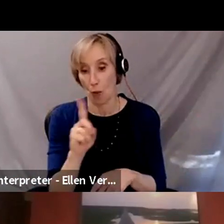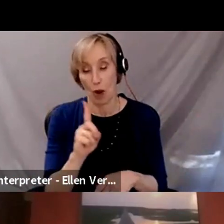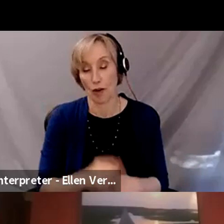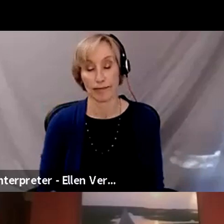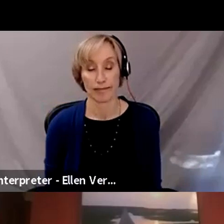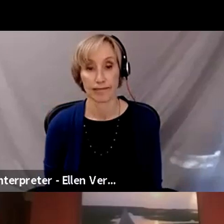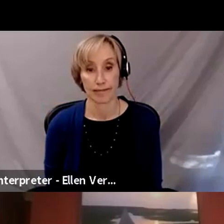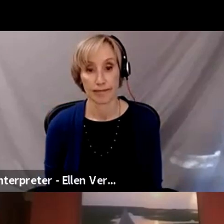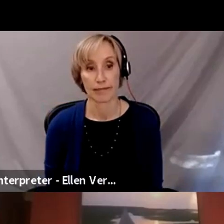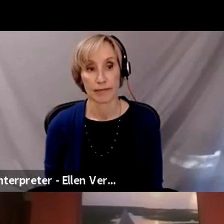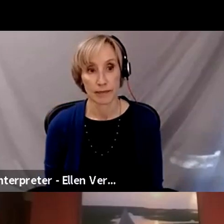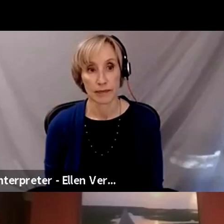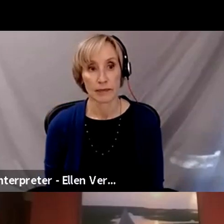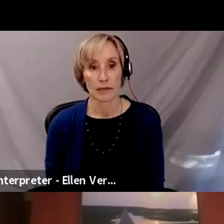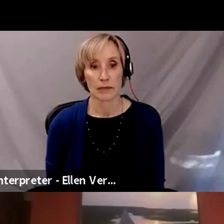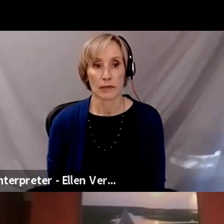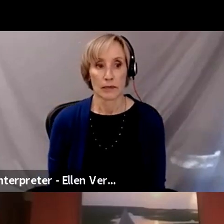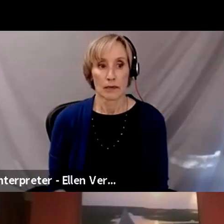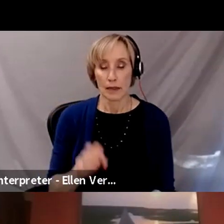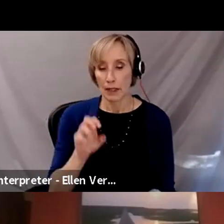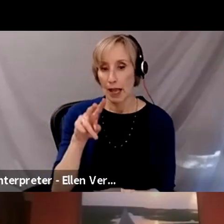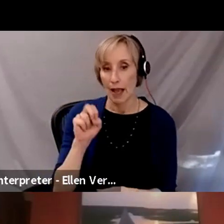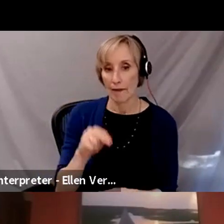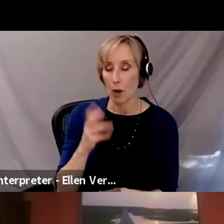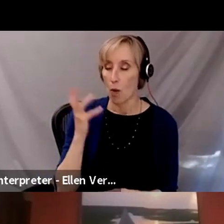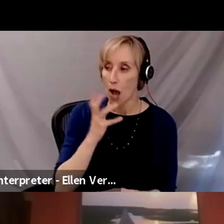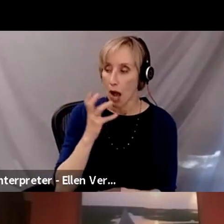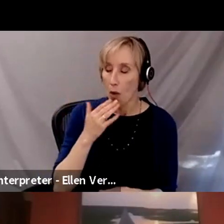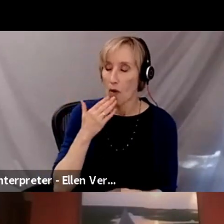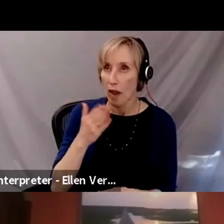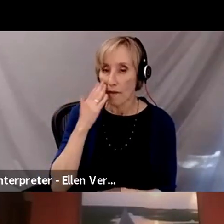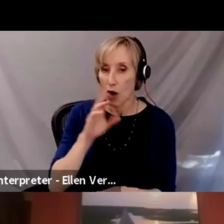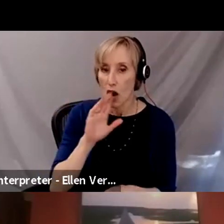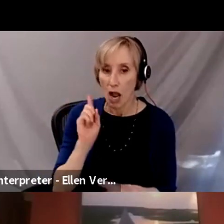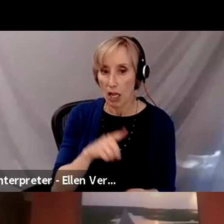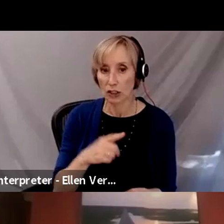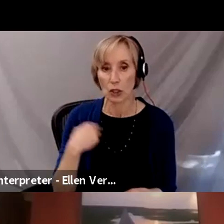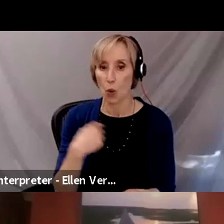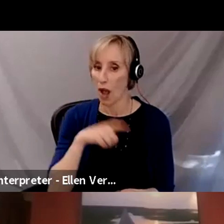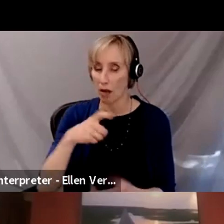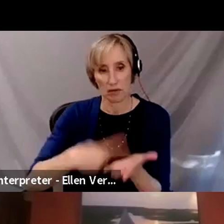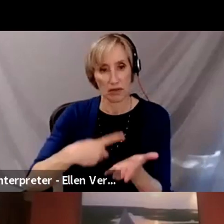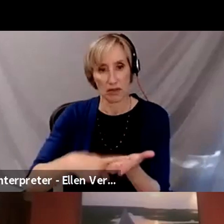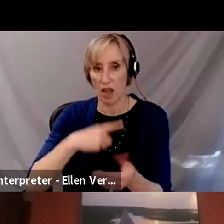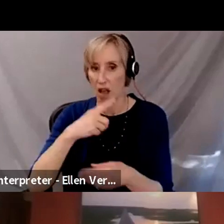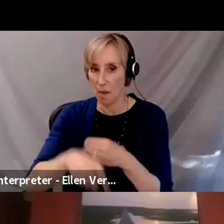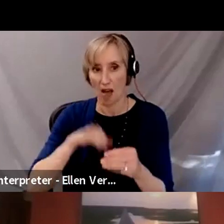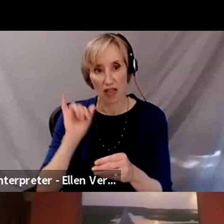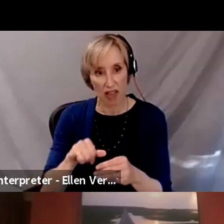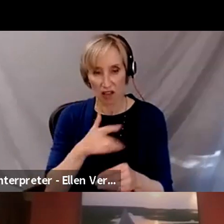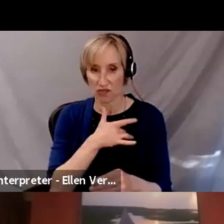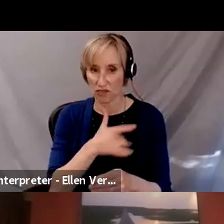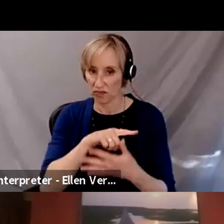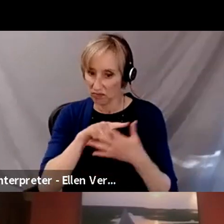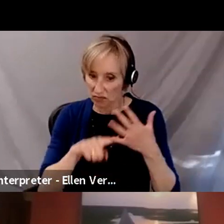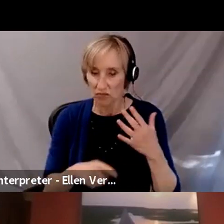Yeah, thank you so much for that answer. I mean, I think that's intersectionality is just such an important thing for us to talk about, because you're right that so often it gets